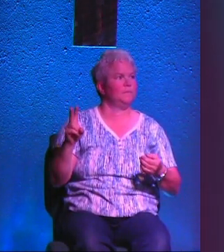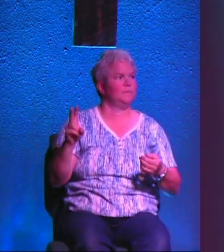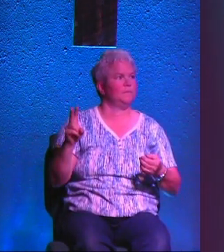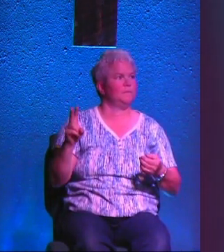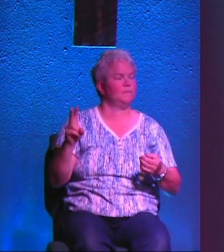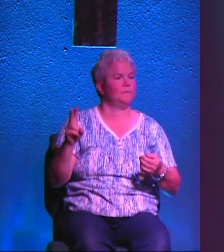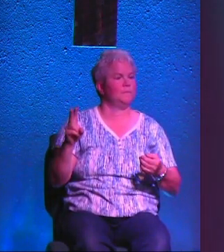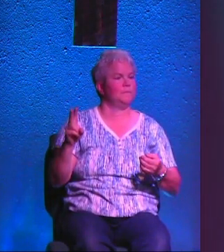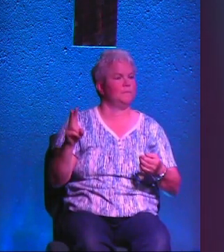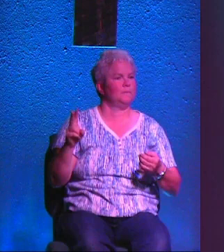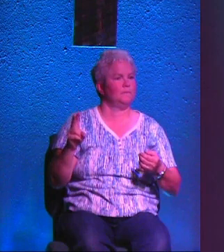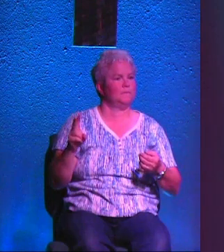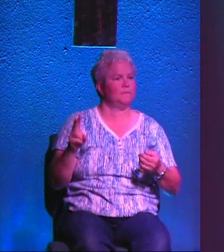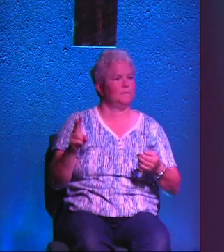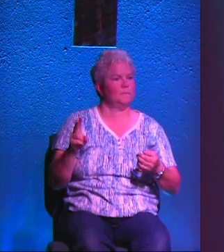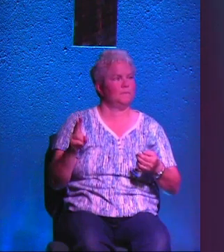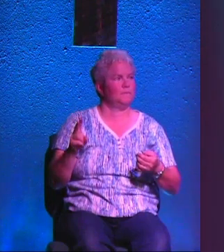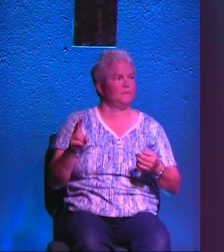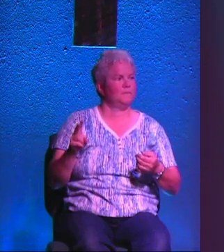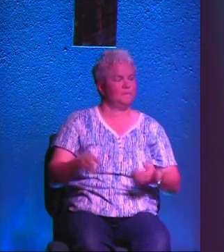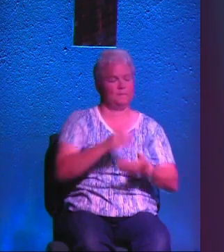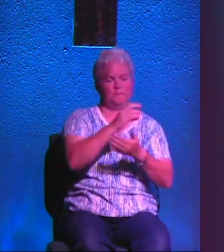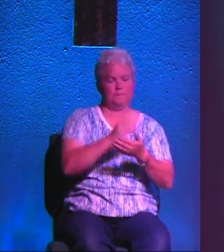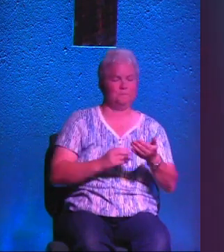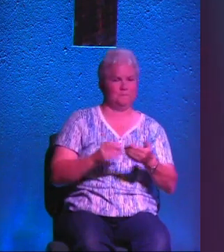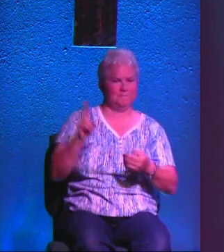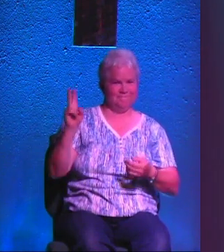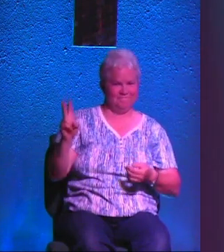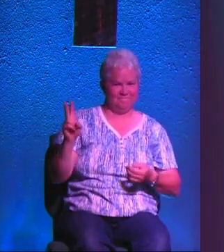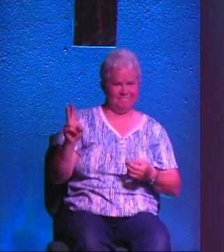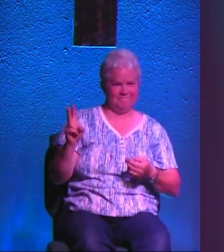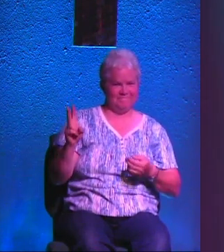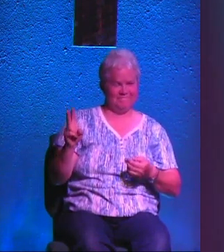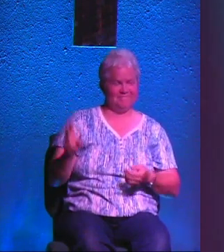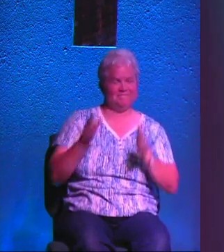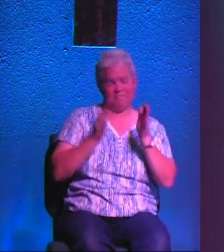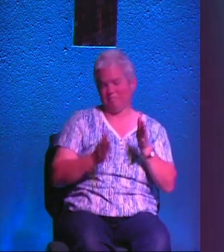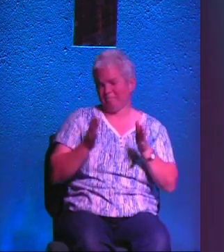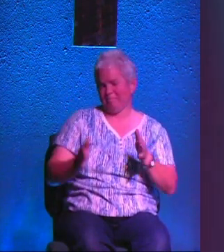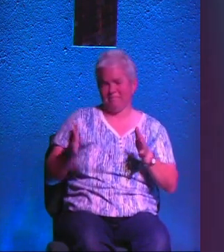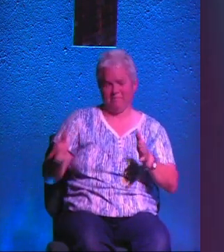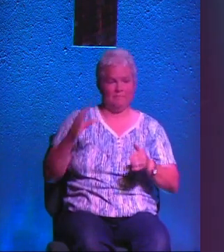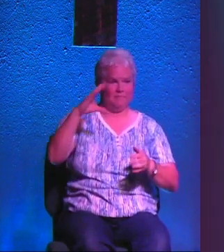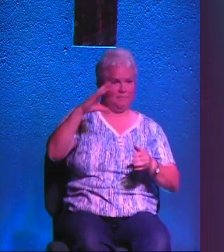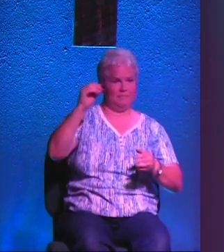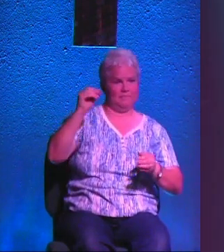of chapter 2. Can you guys believe we're already to the end of chapter 2 in this series